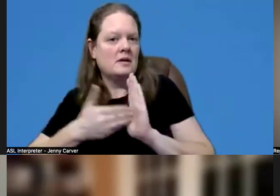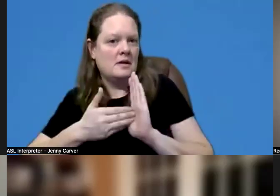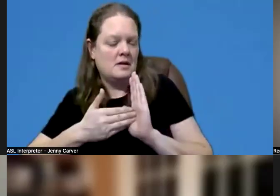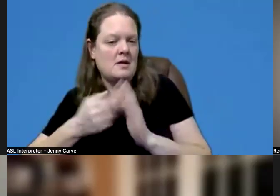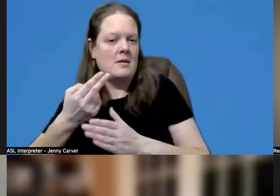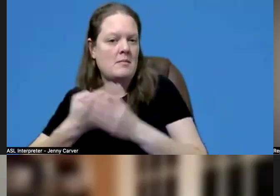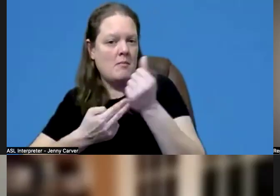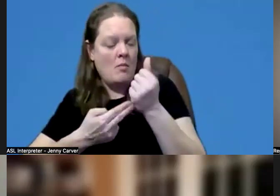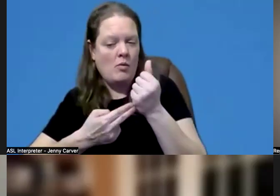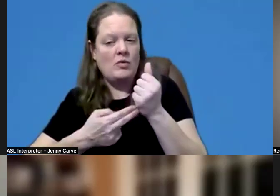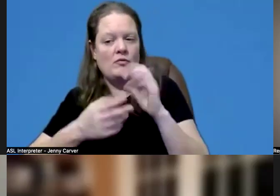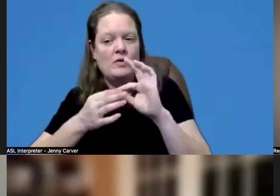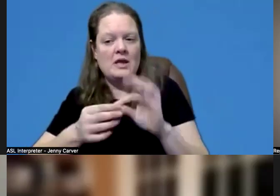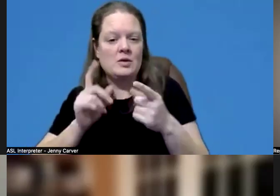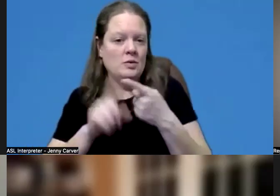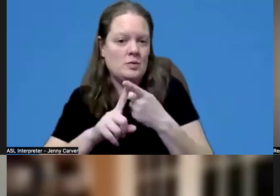in terms of